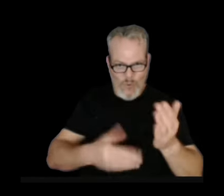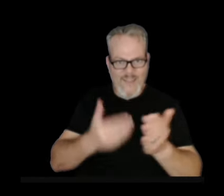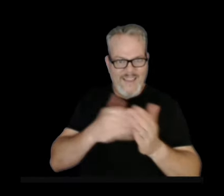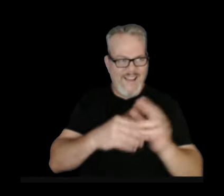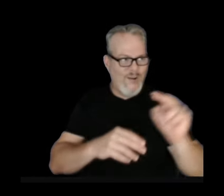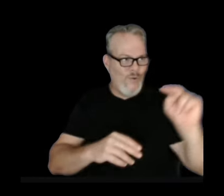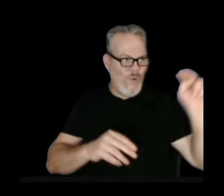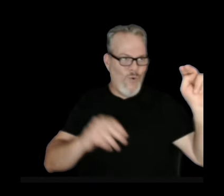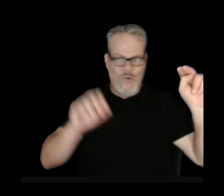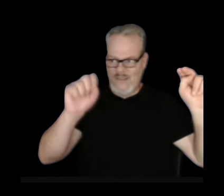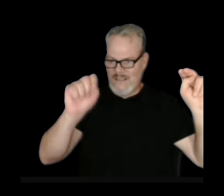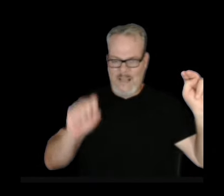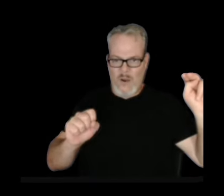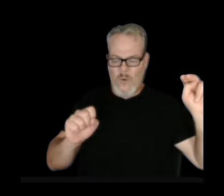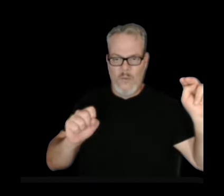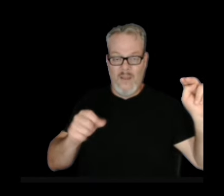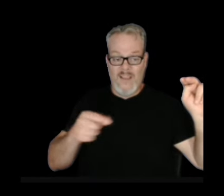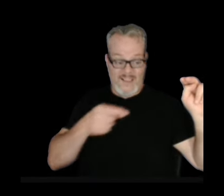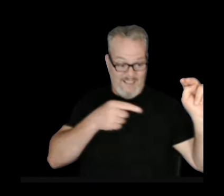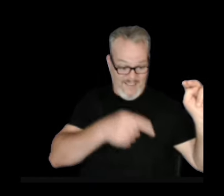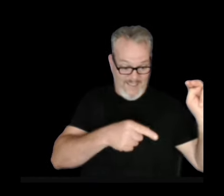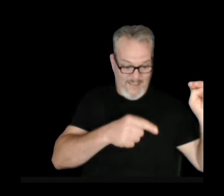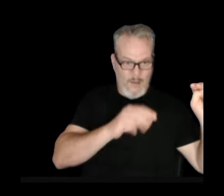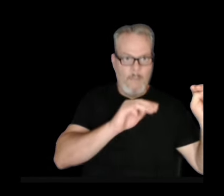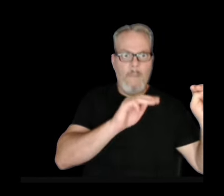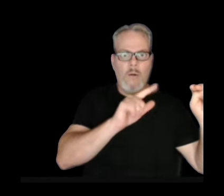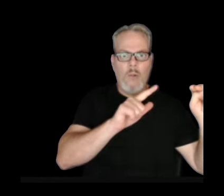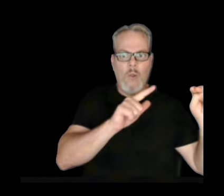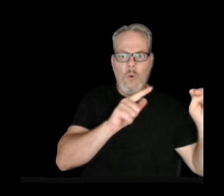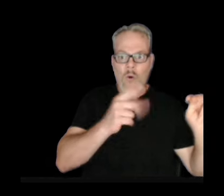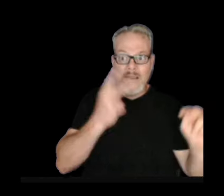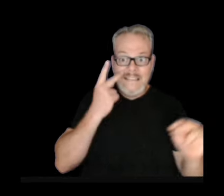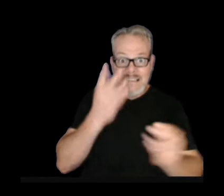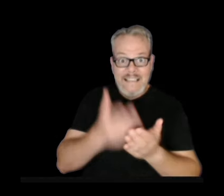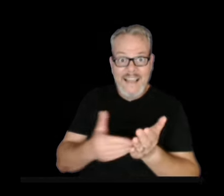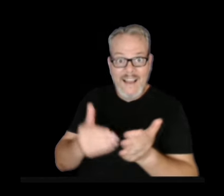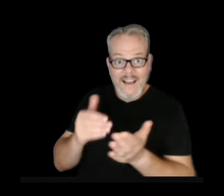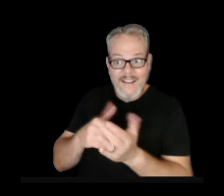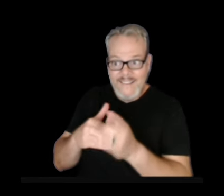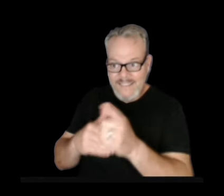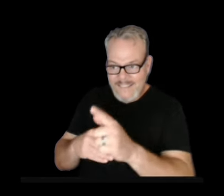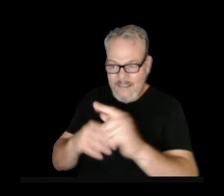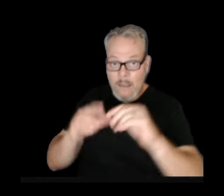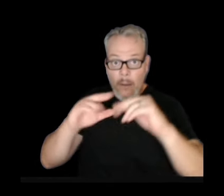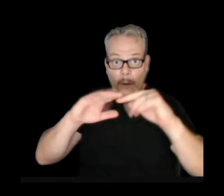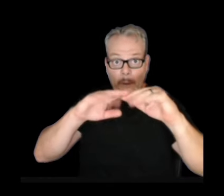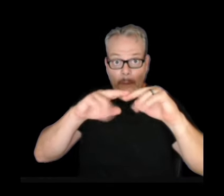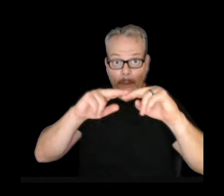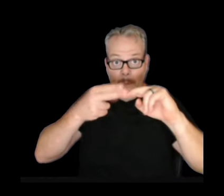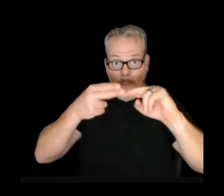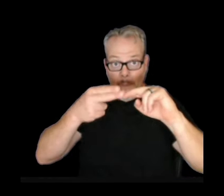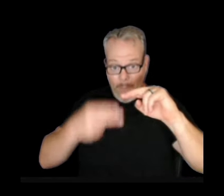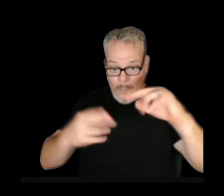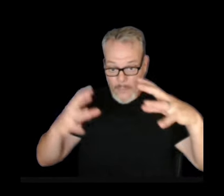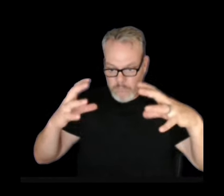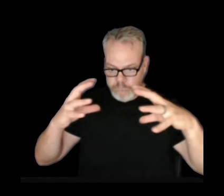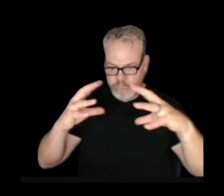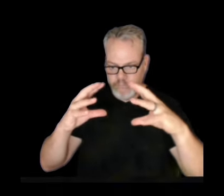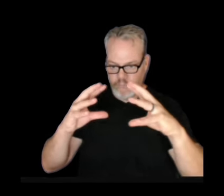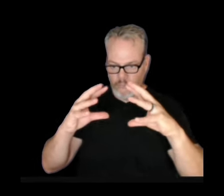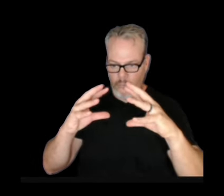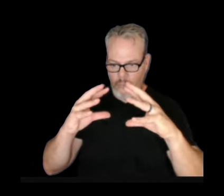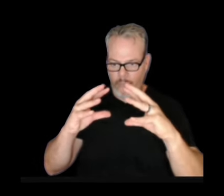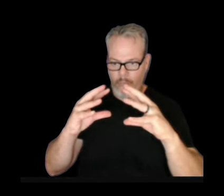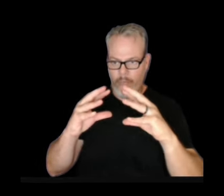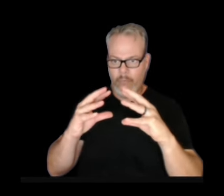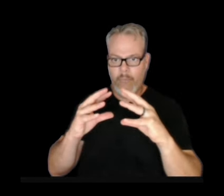caldera, but this is Mauna Loa instead. And here you see once again a slight contraction happening, which likewise has